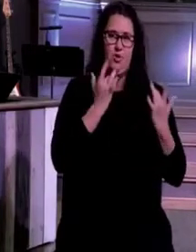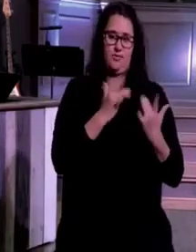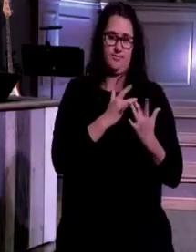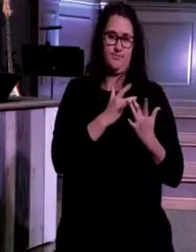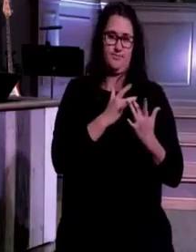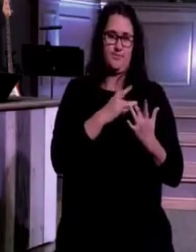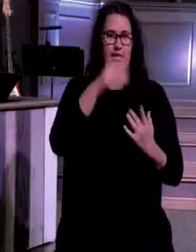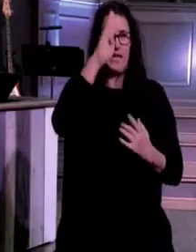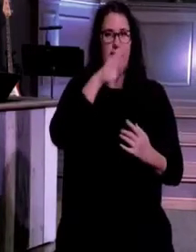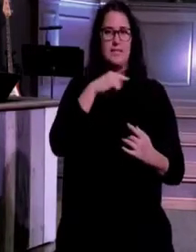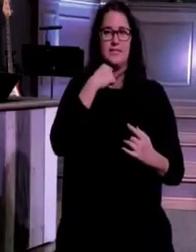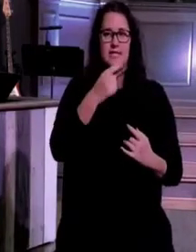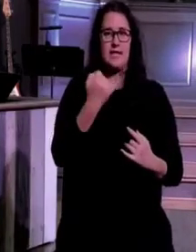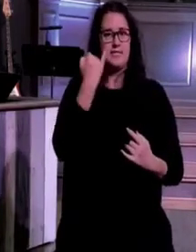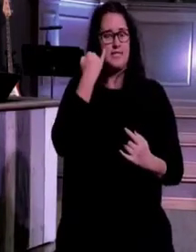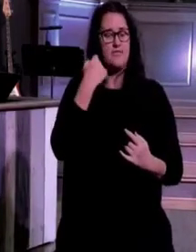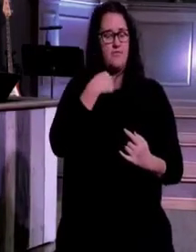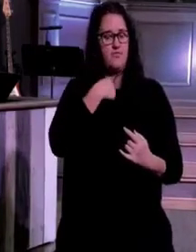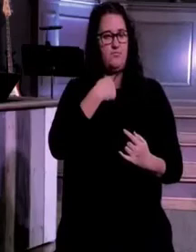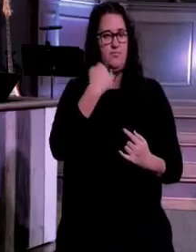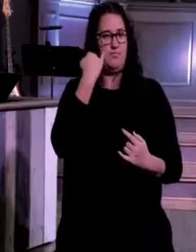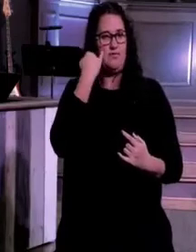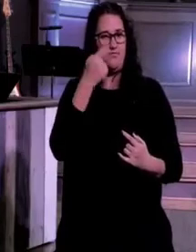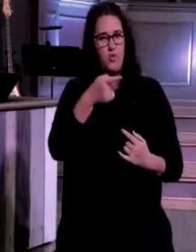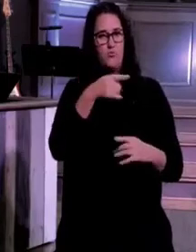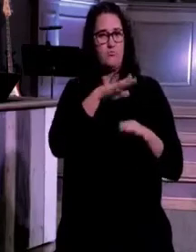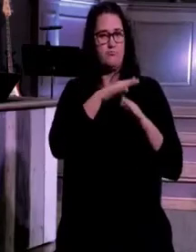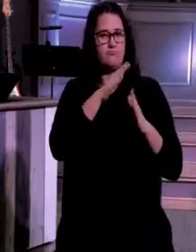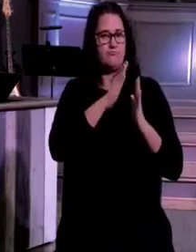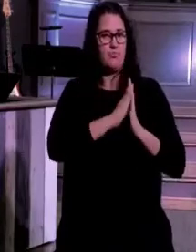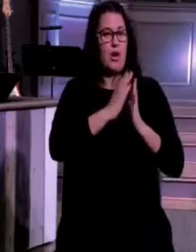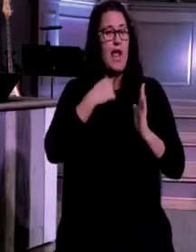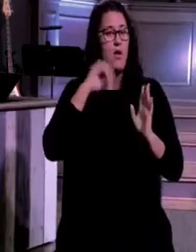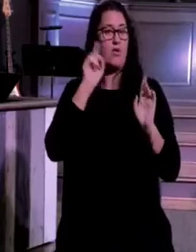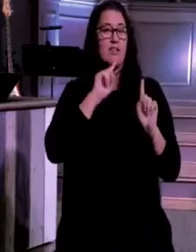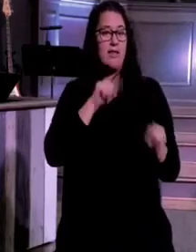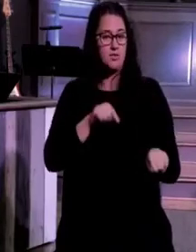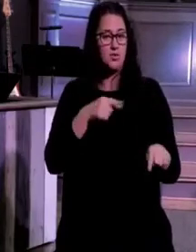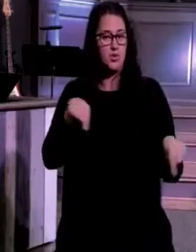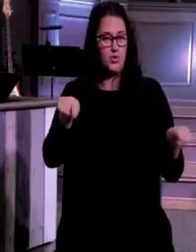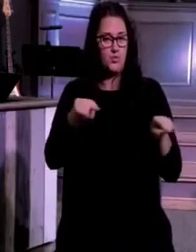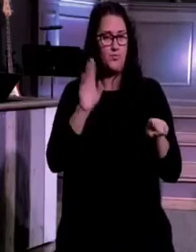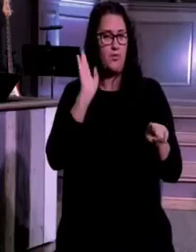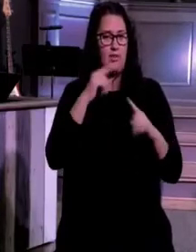God says, if you pray, I will answer you. I will answer you.